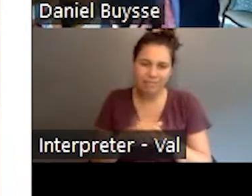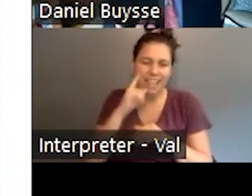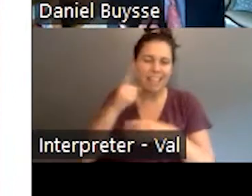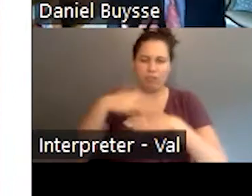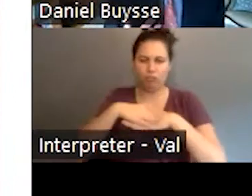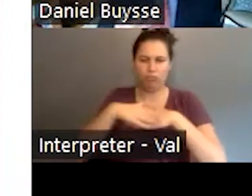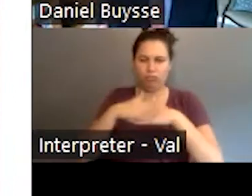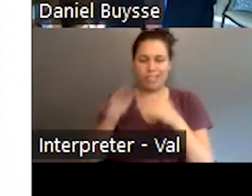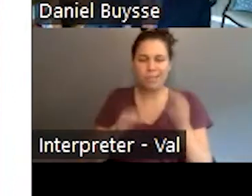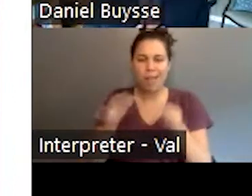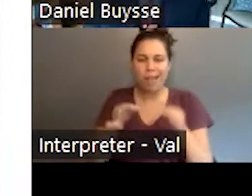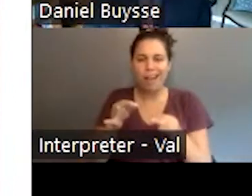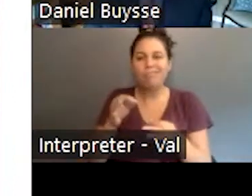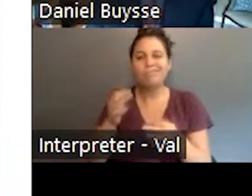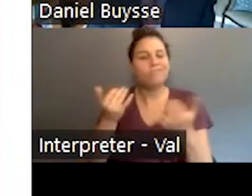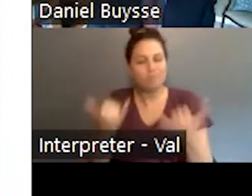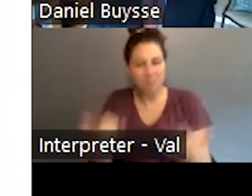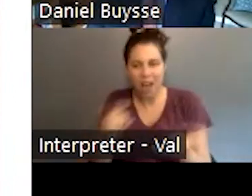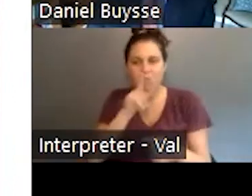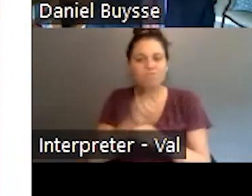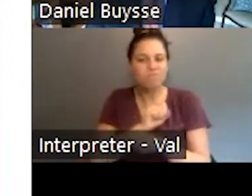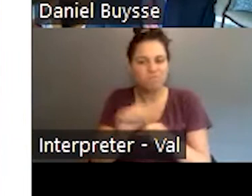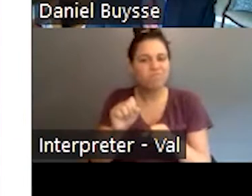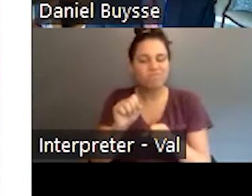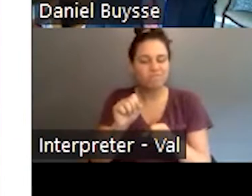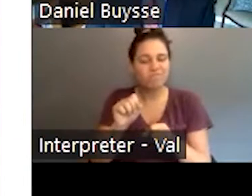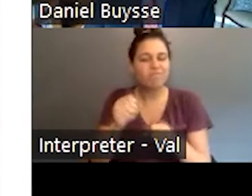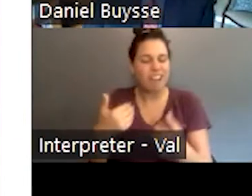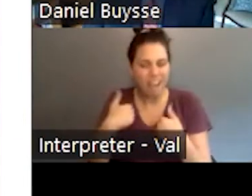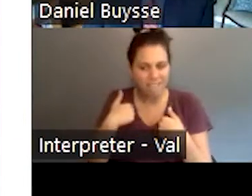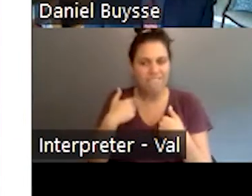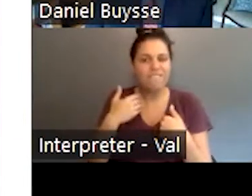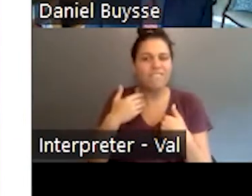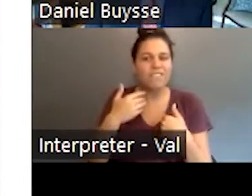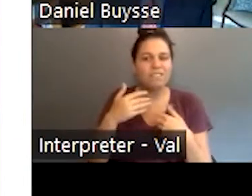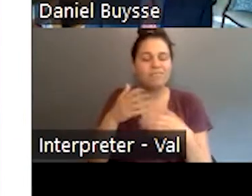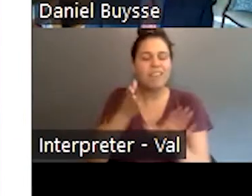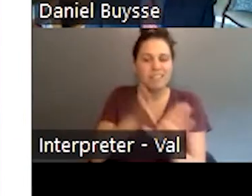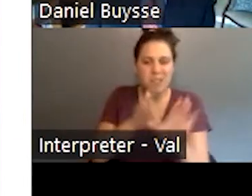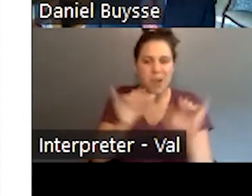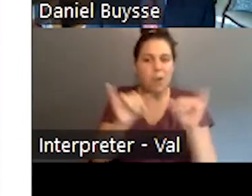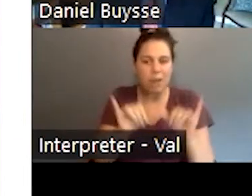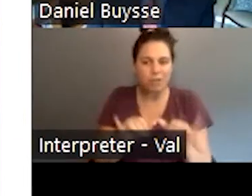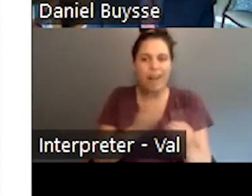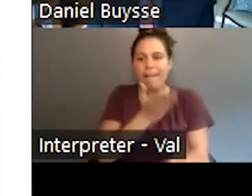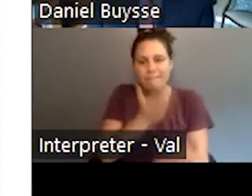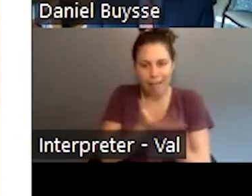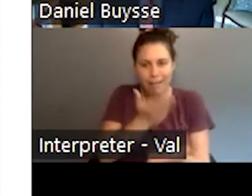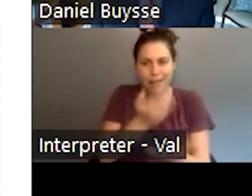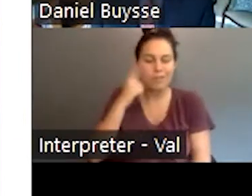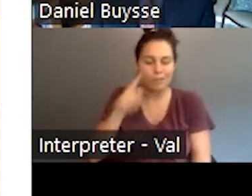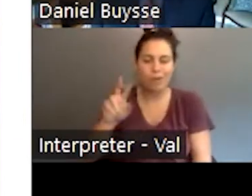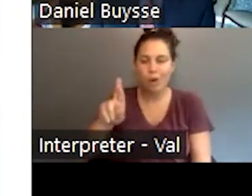that there is now a fair amount of psychometric validation of the